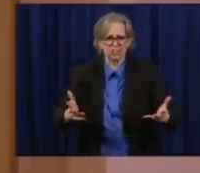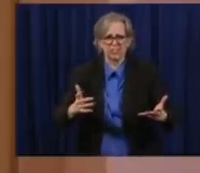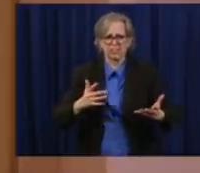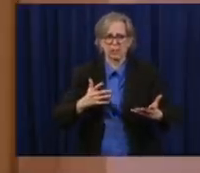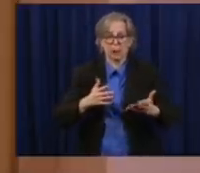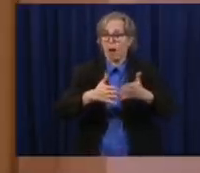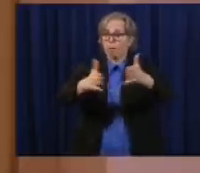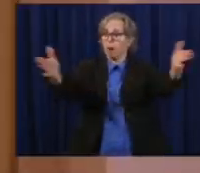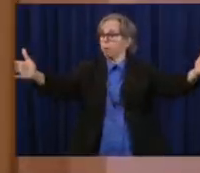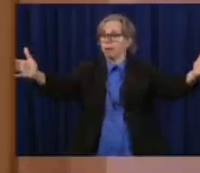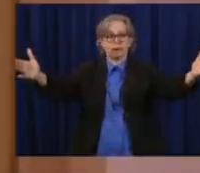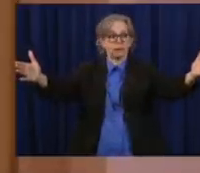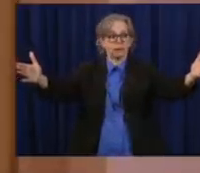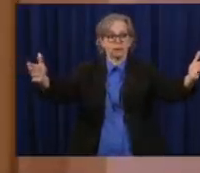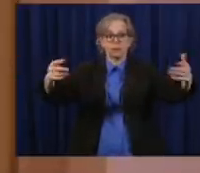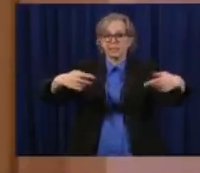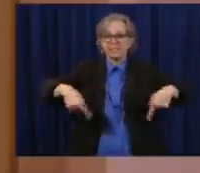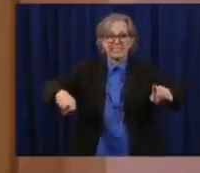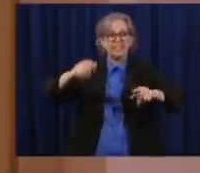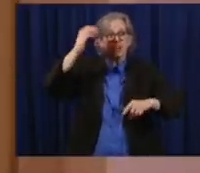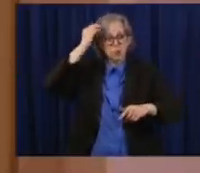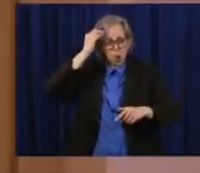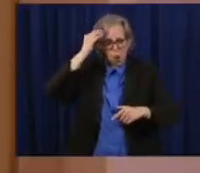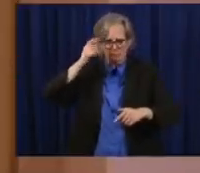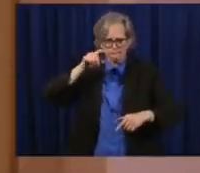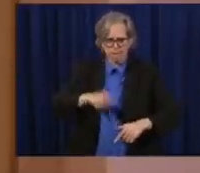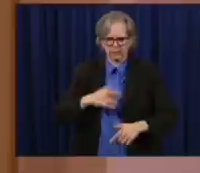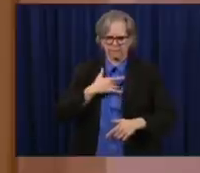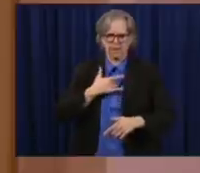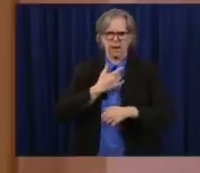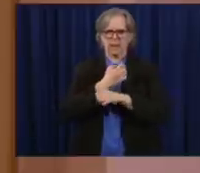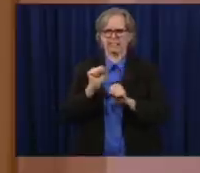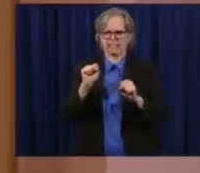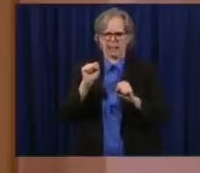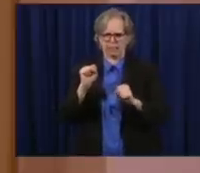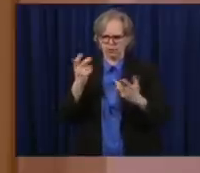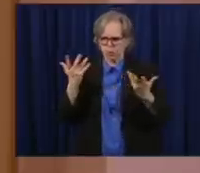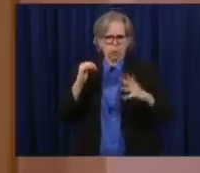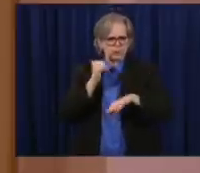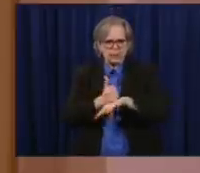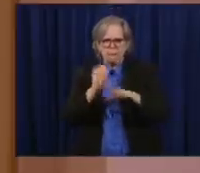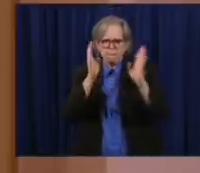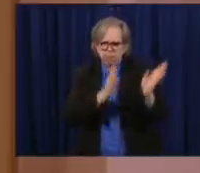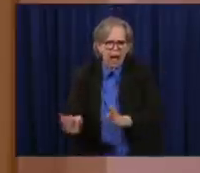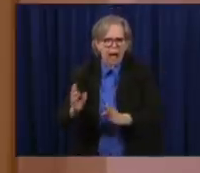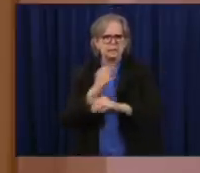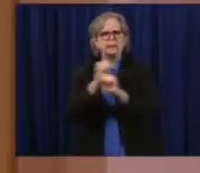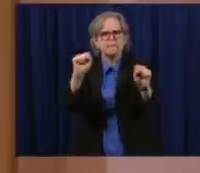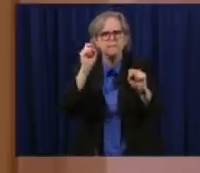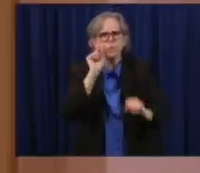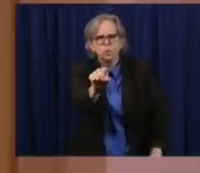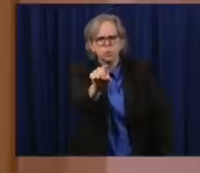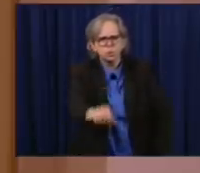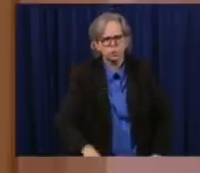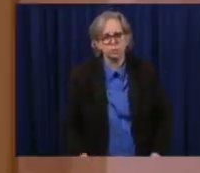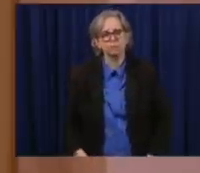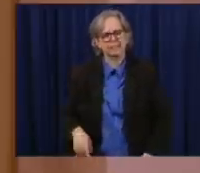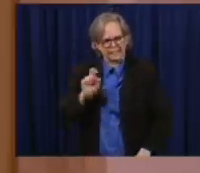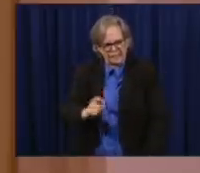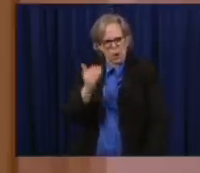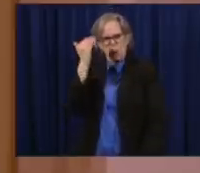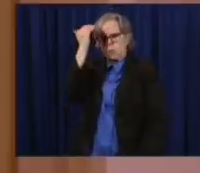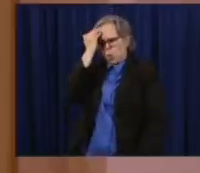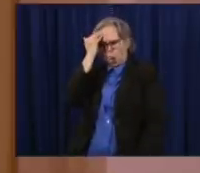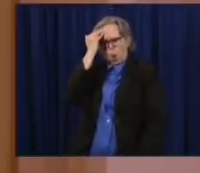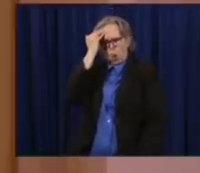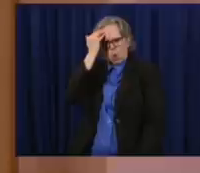the responsibilities that the young have to the old and vulnerable. All of these things, there are more strategies now. We know more